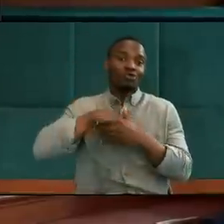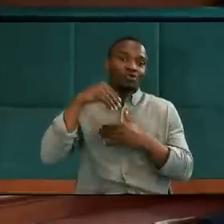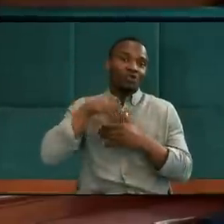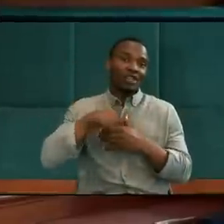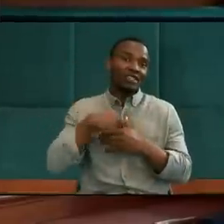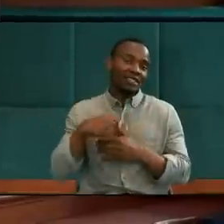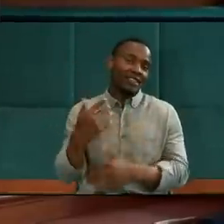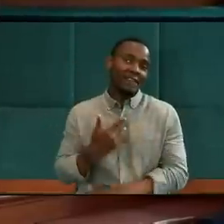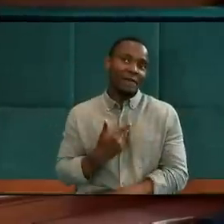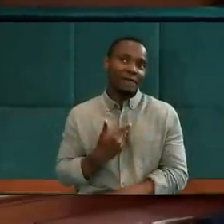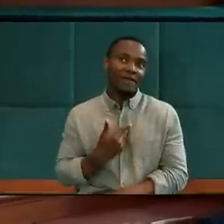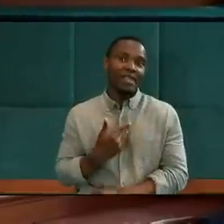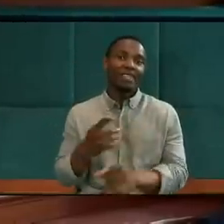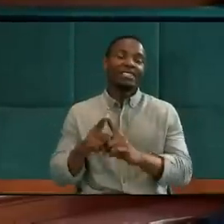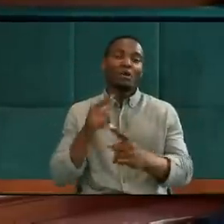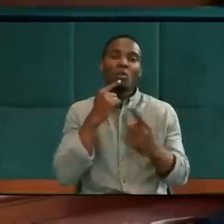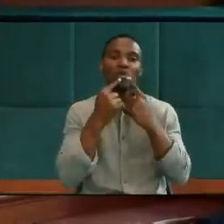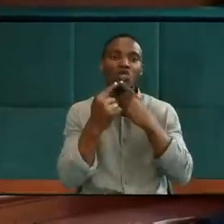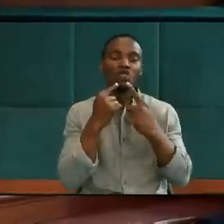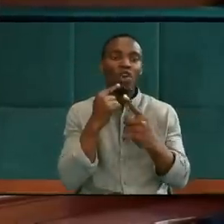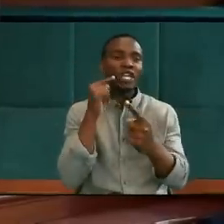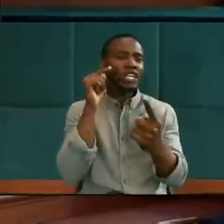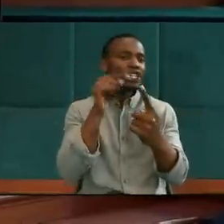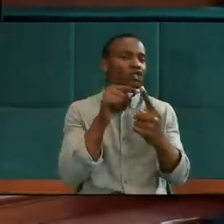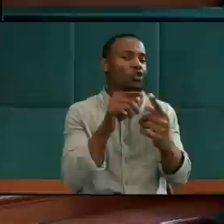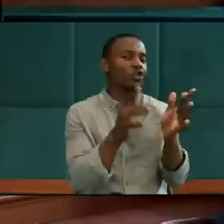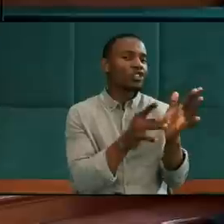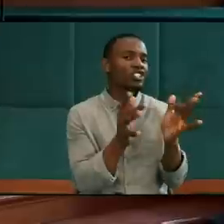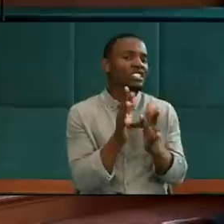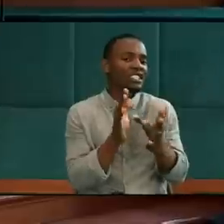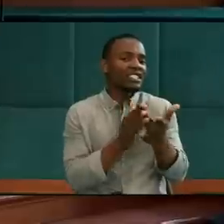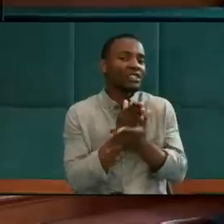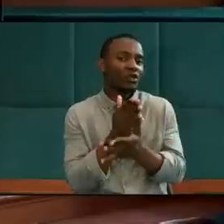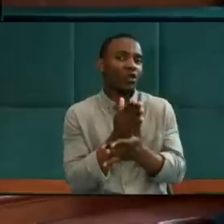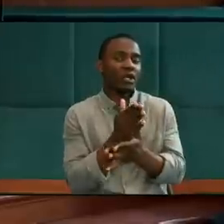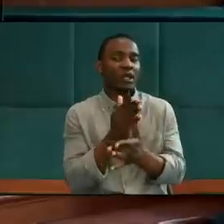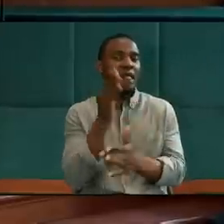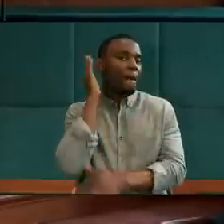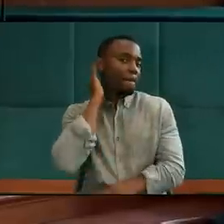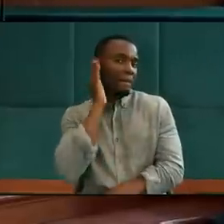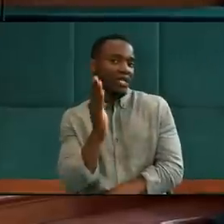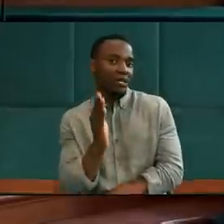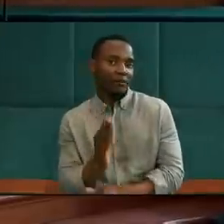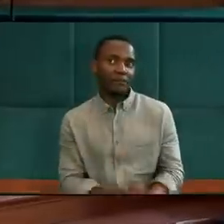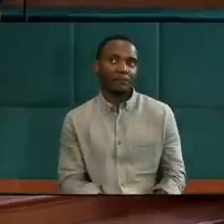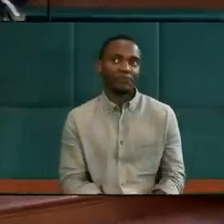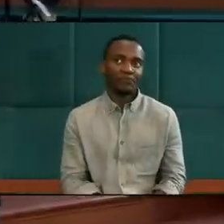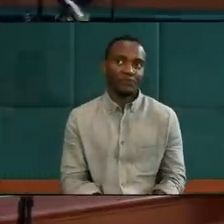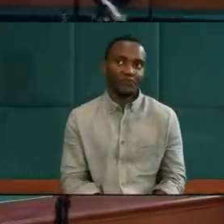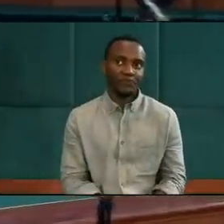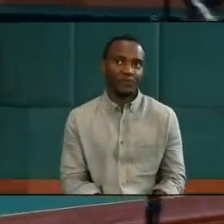him and was talking to Jesus through Peter.